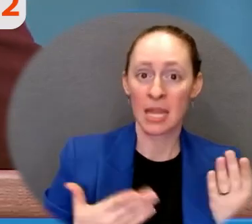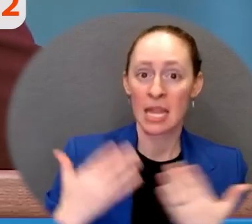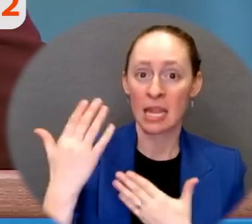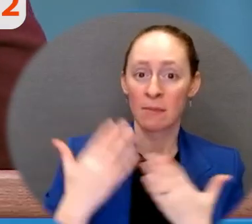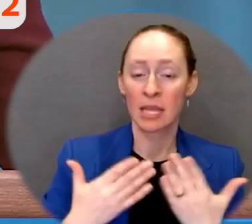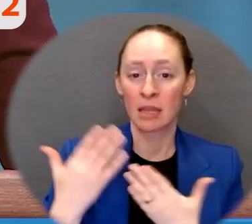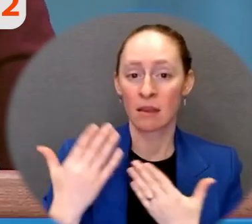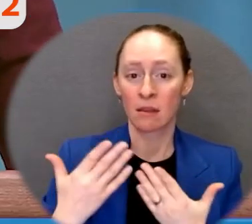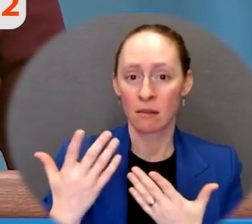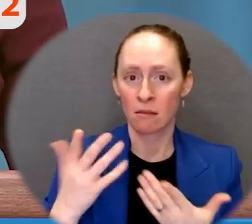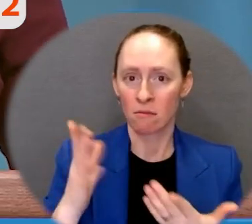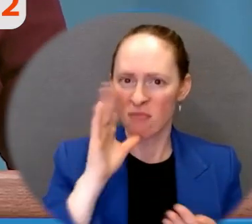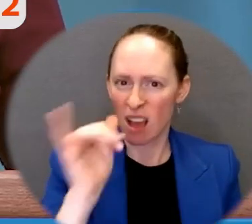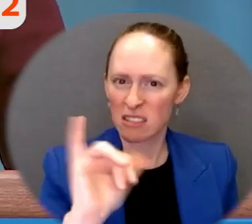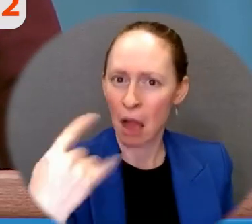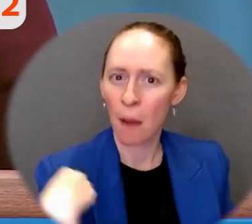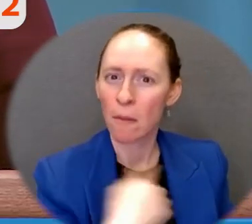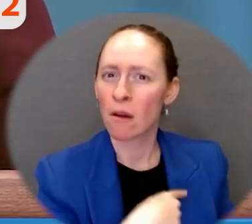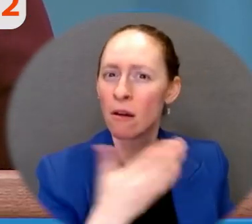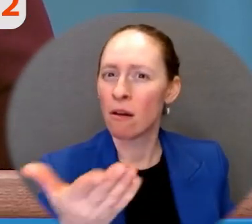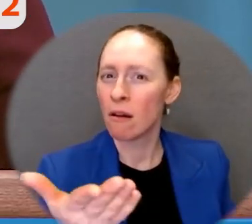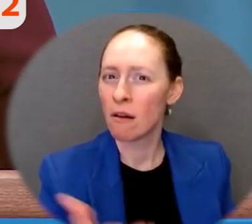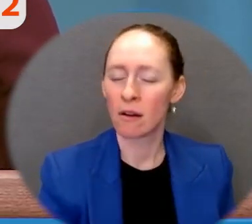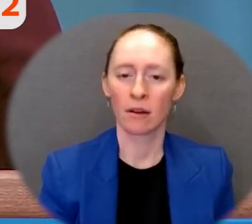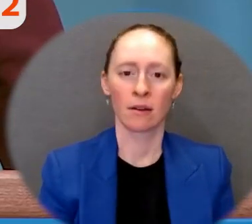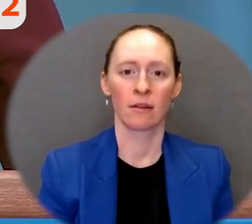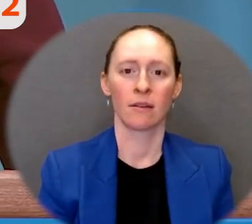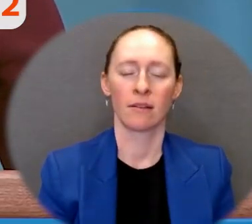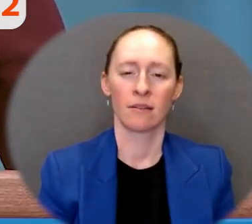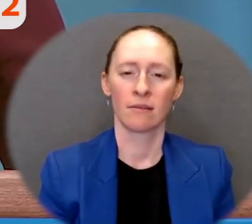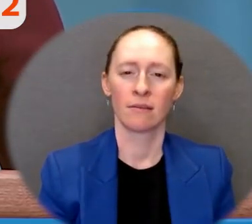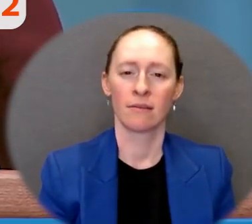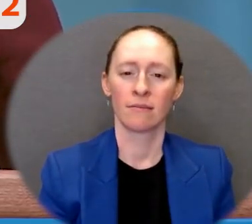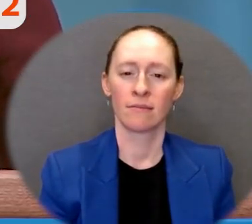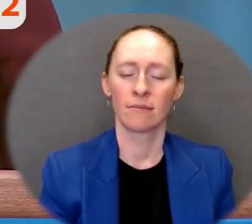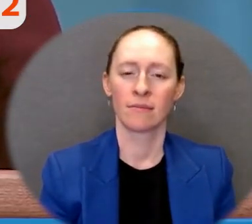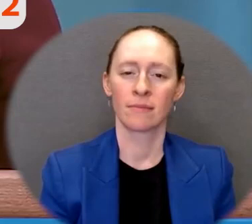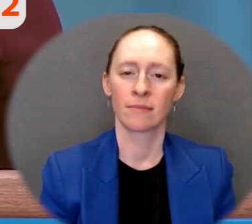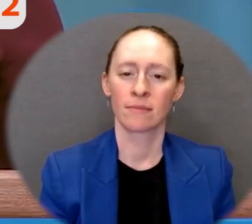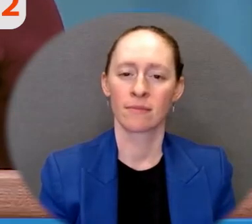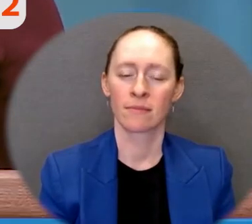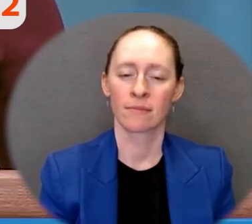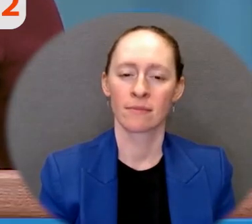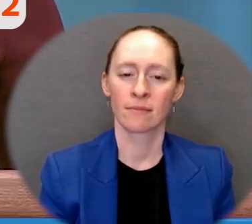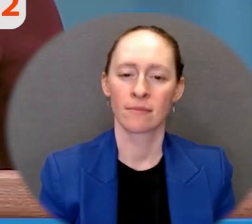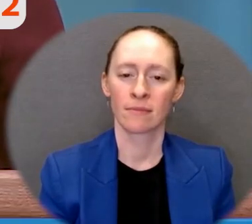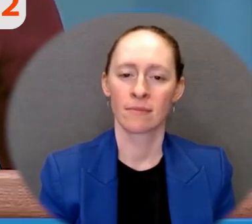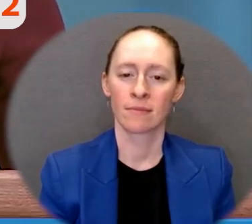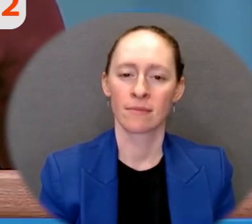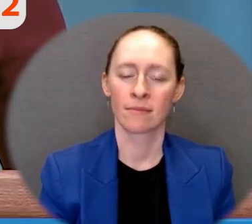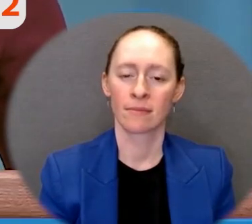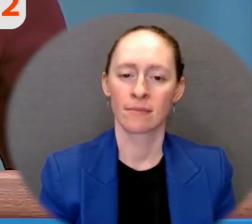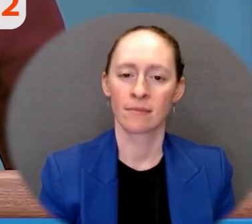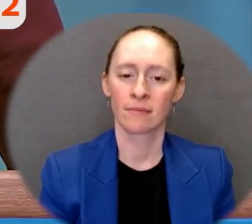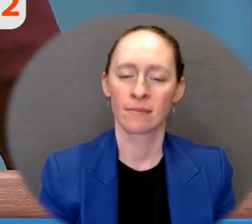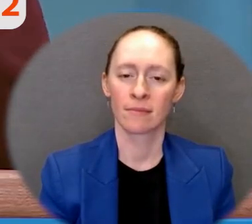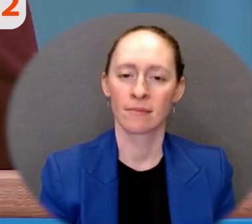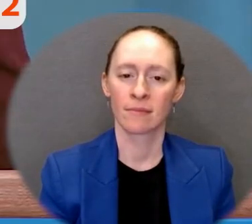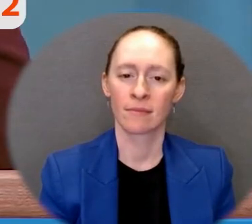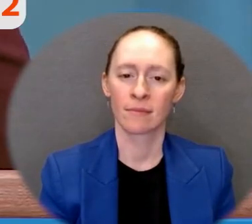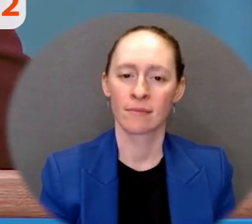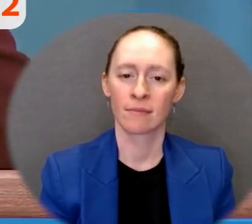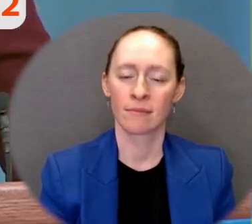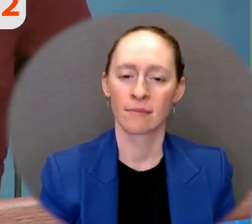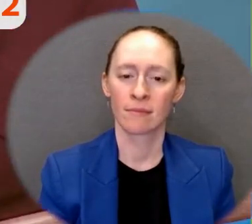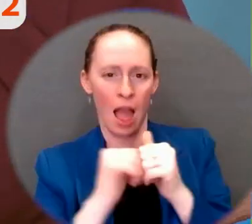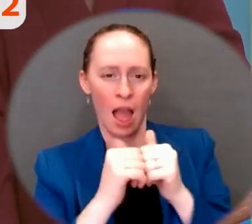and sadly Russia and other countries have already been willing to wrongfully detain U.S. citizens. This is something that has been occurring for some